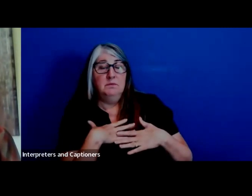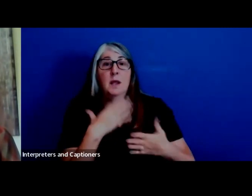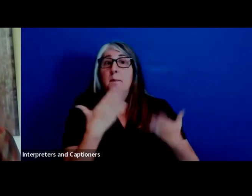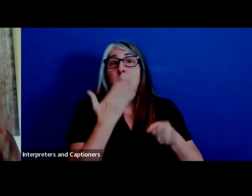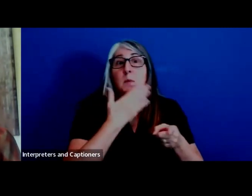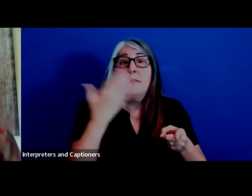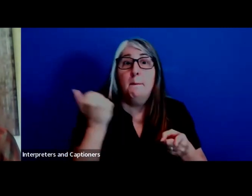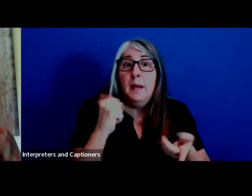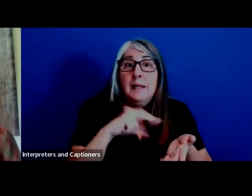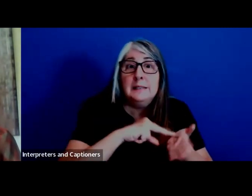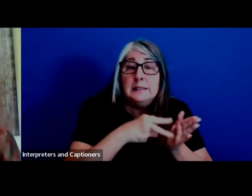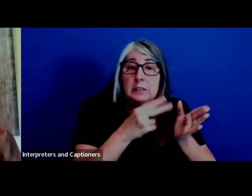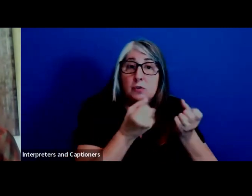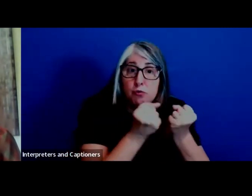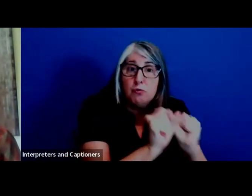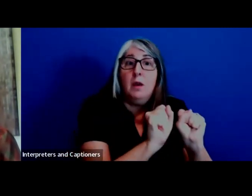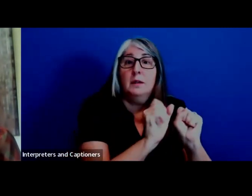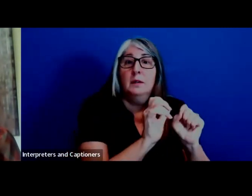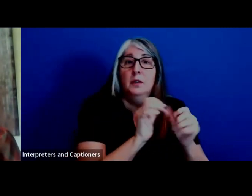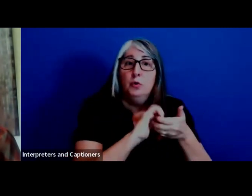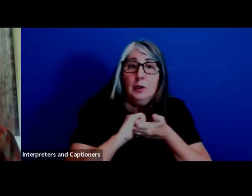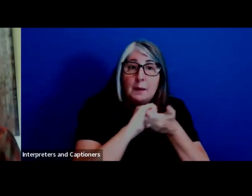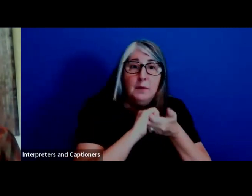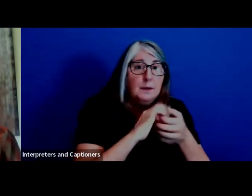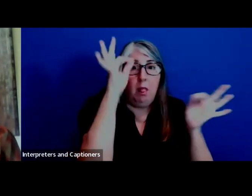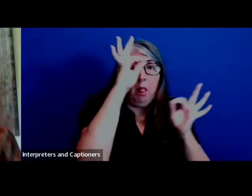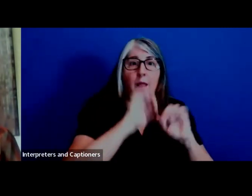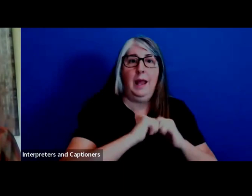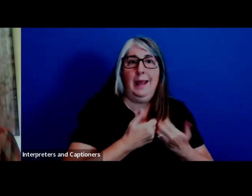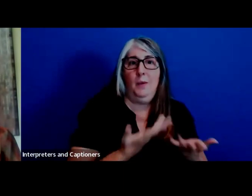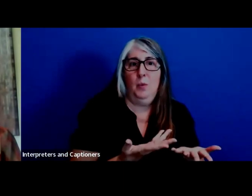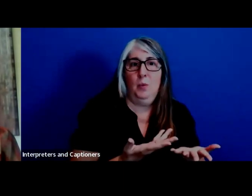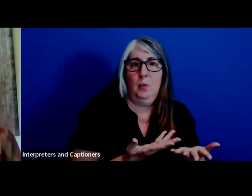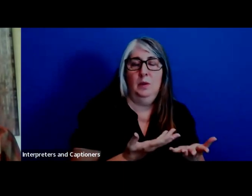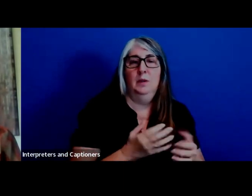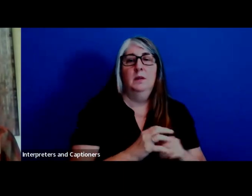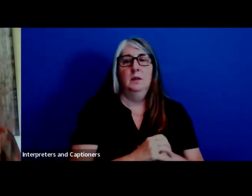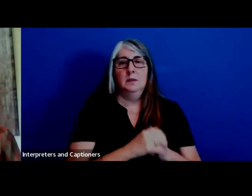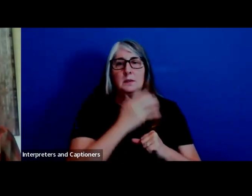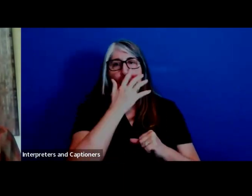of intentions, trying to collaborate with them and not really knowing how. So